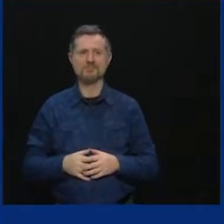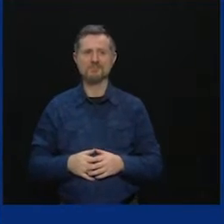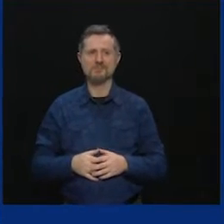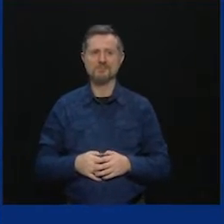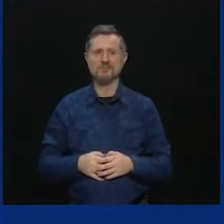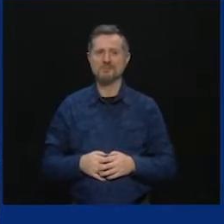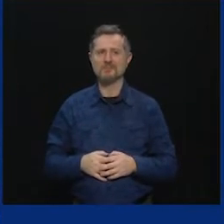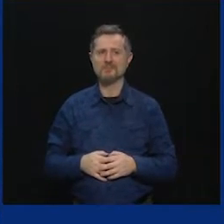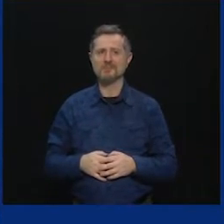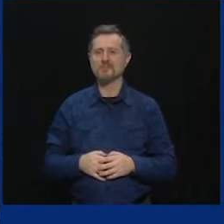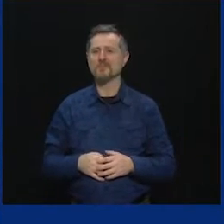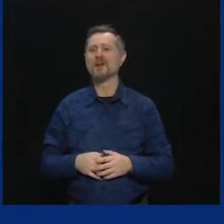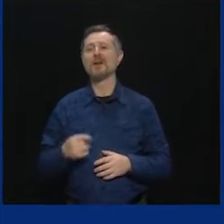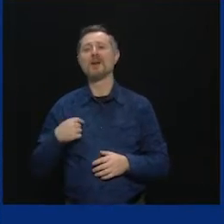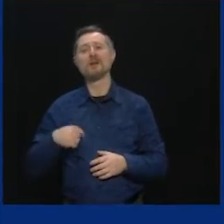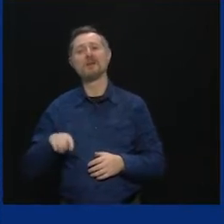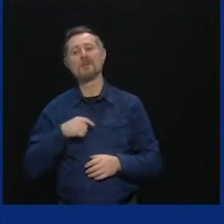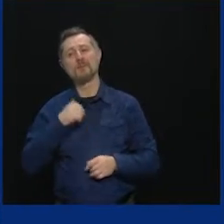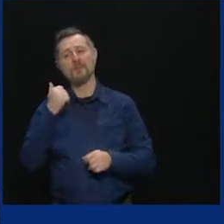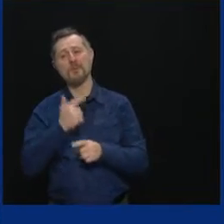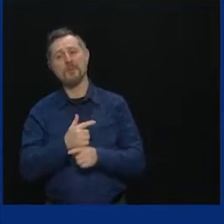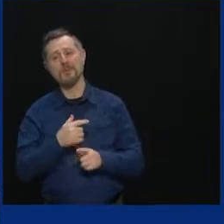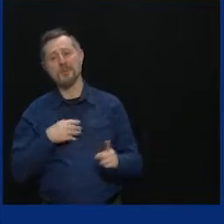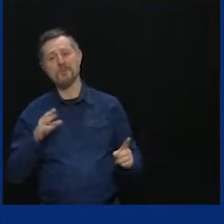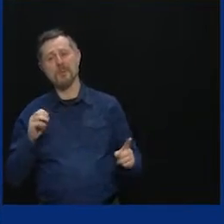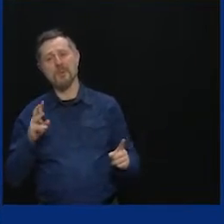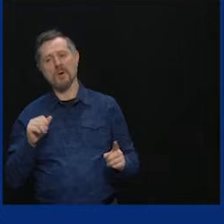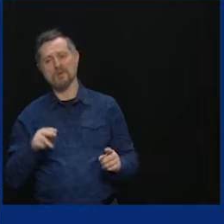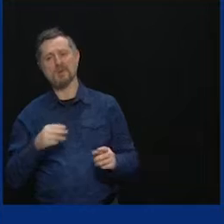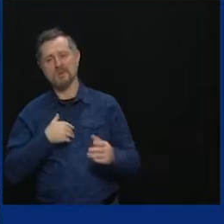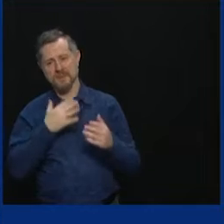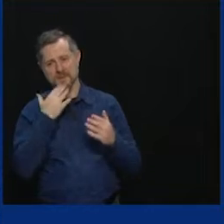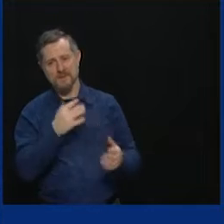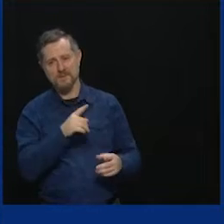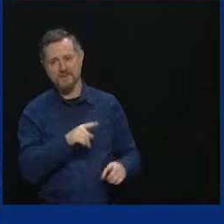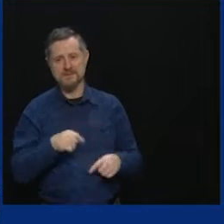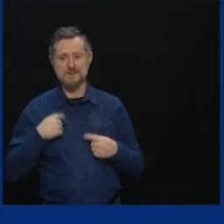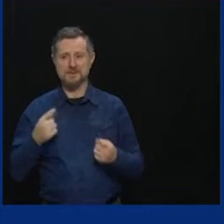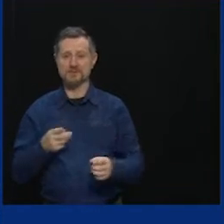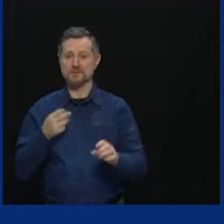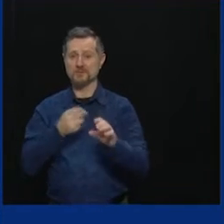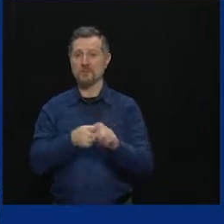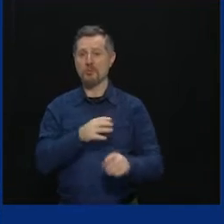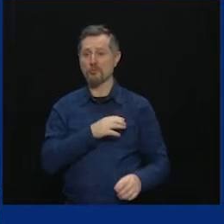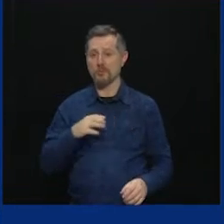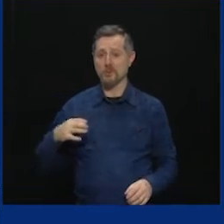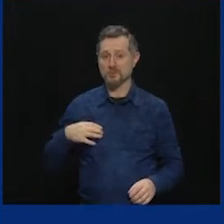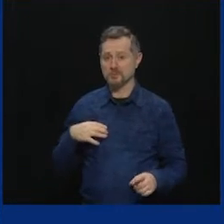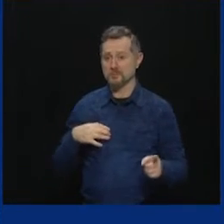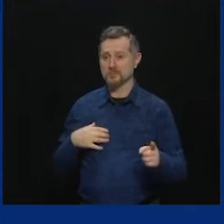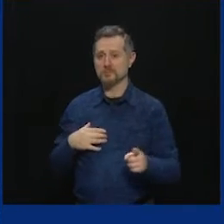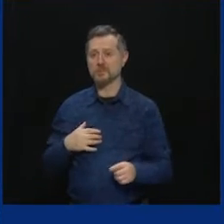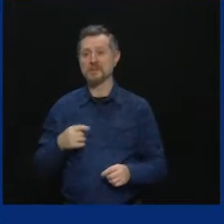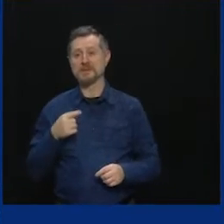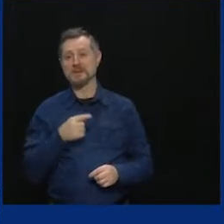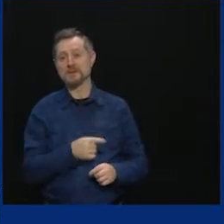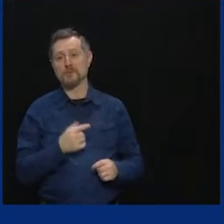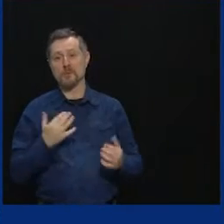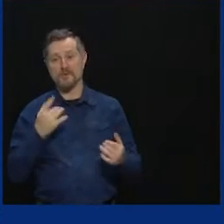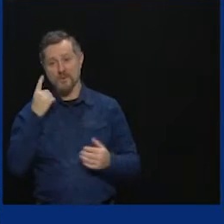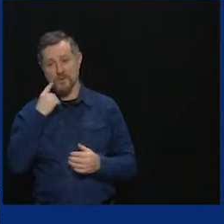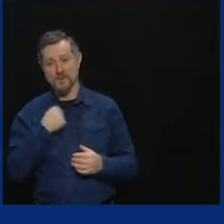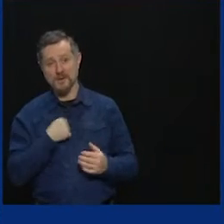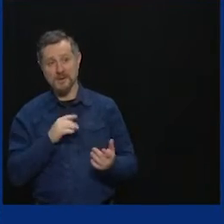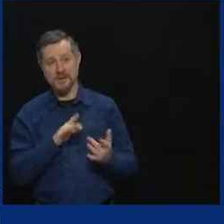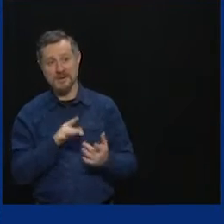Brother Bowman, I want to thank you because ever since he's been in office, he didn't wait for us to reach out to him or try to get